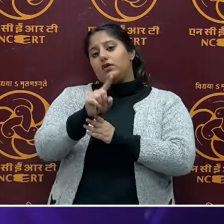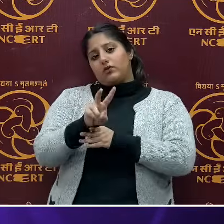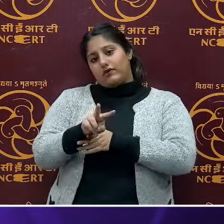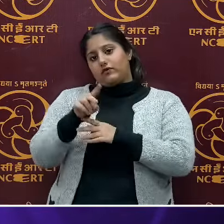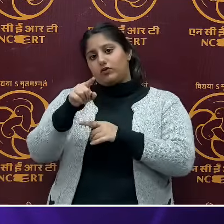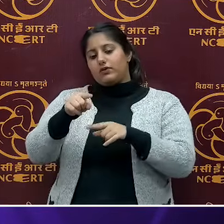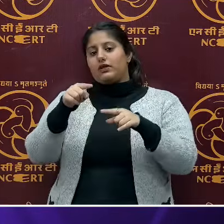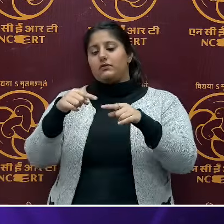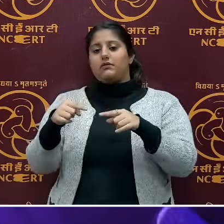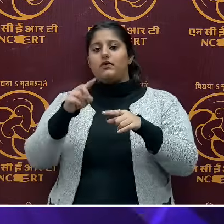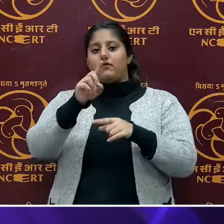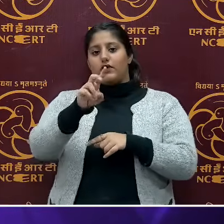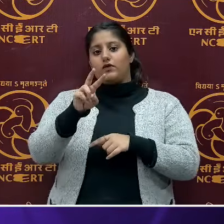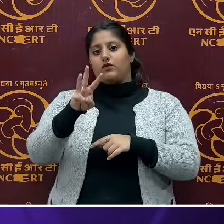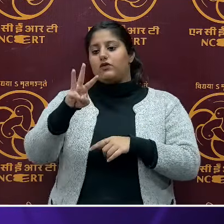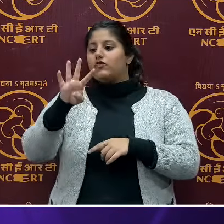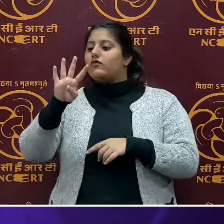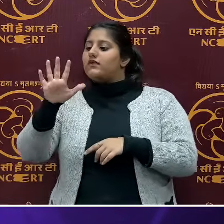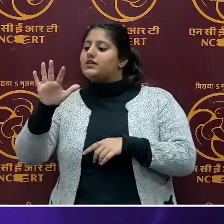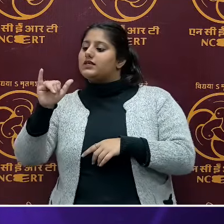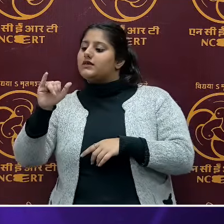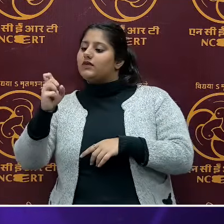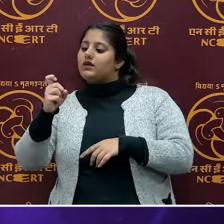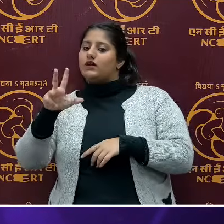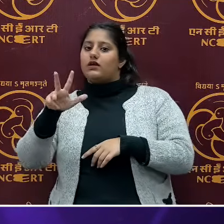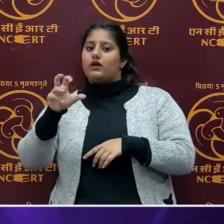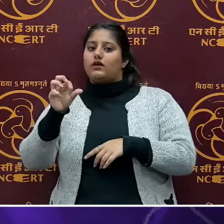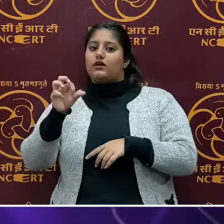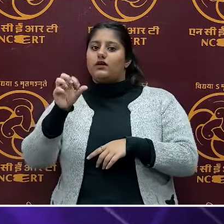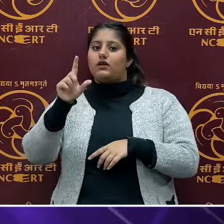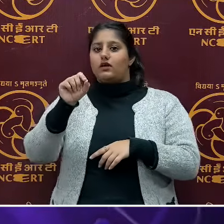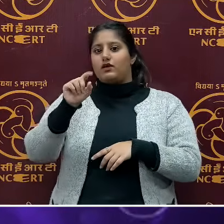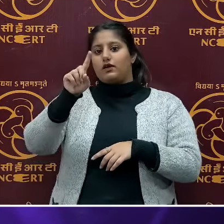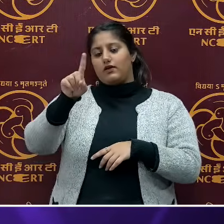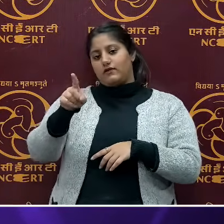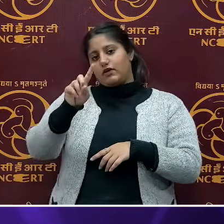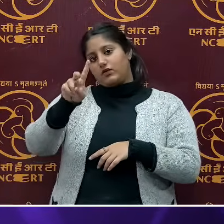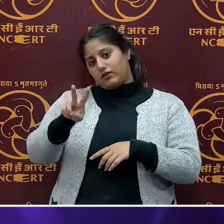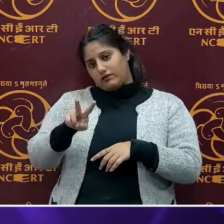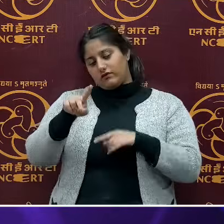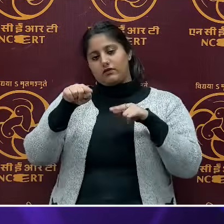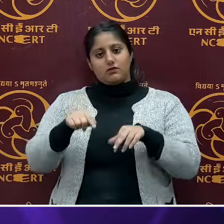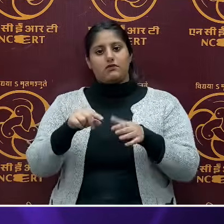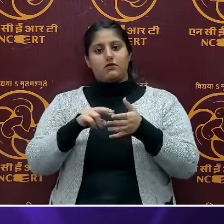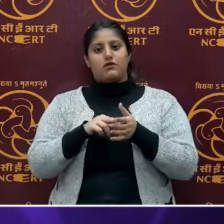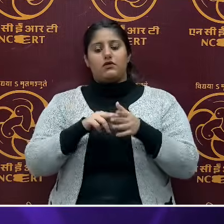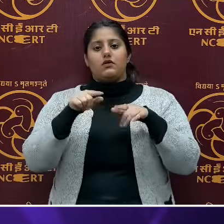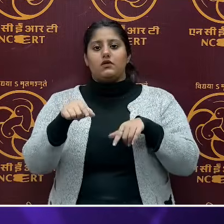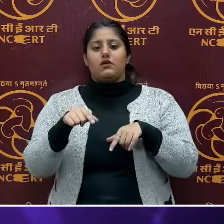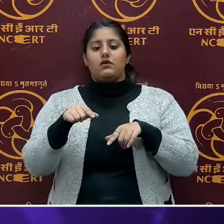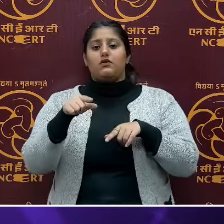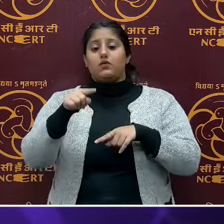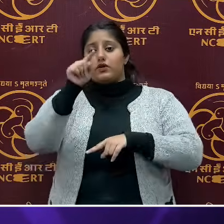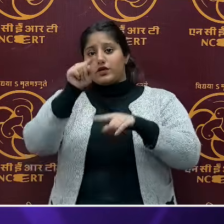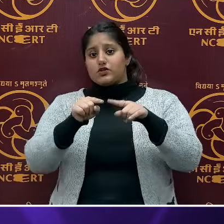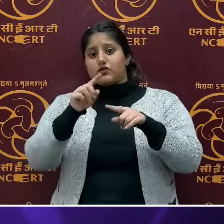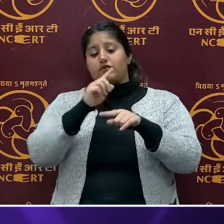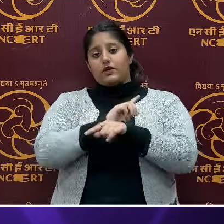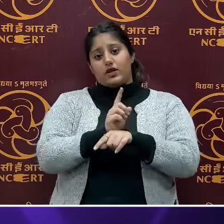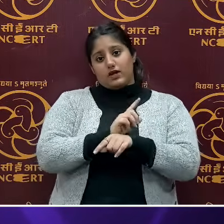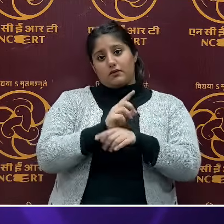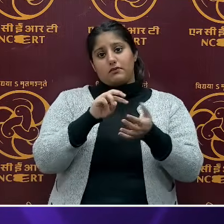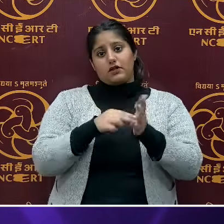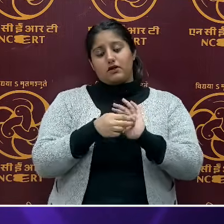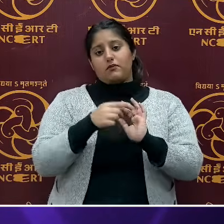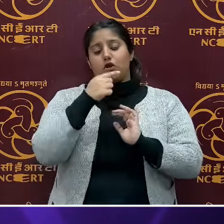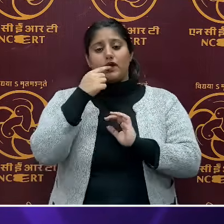2, 3, 4, 5, we 6, can count, 7, yes. 8, 9, 10, 11, 12. Fine. So ratio of grey to the